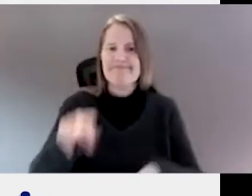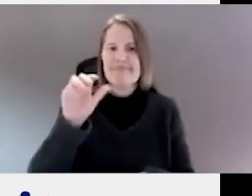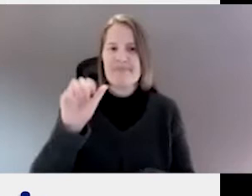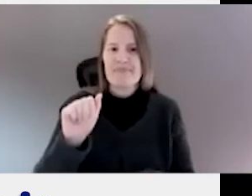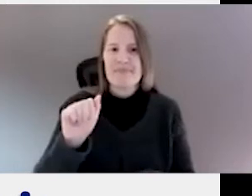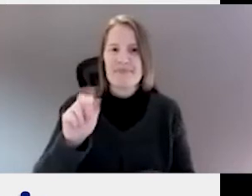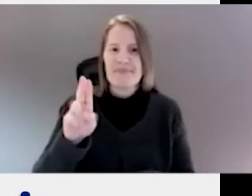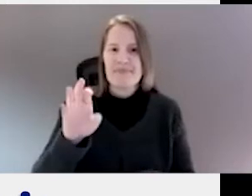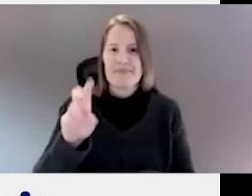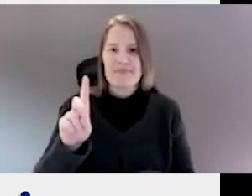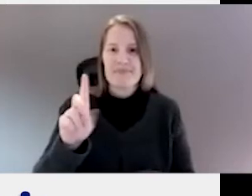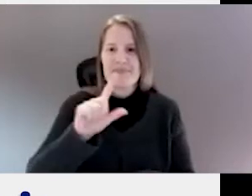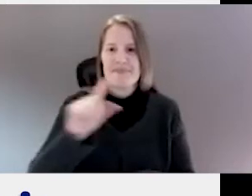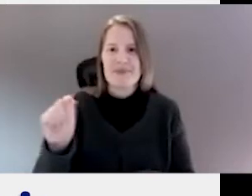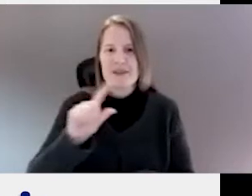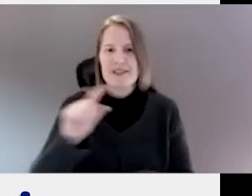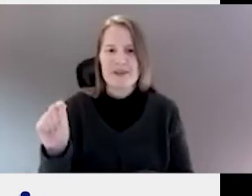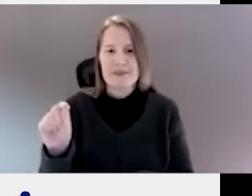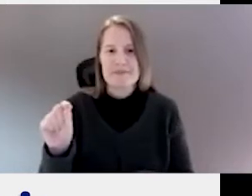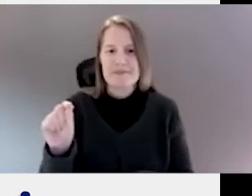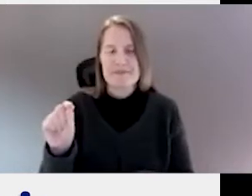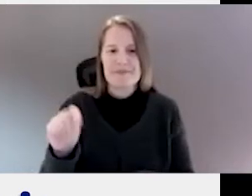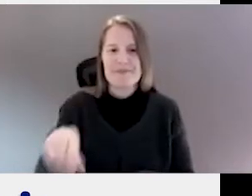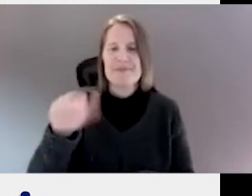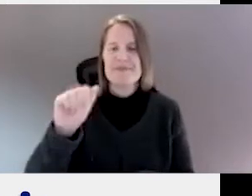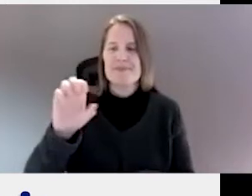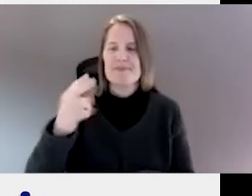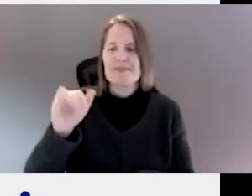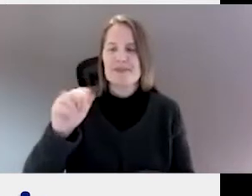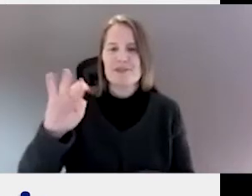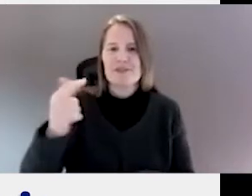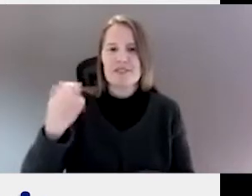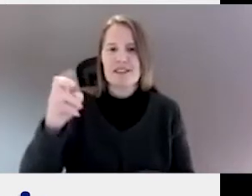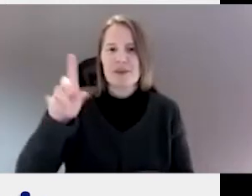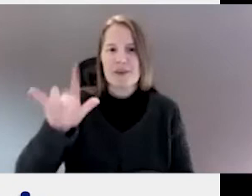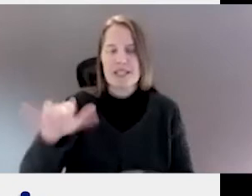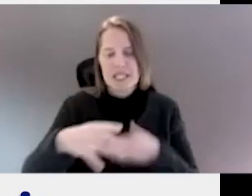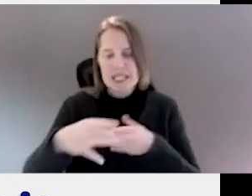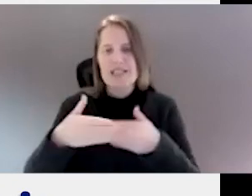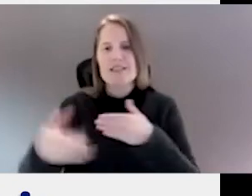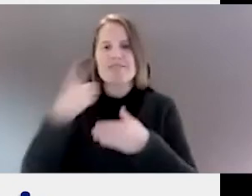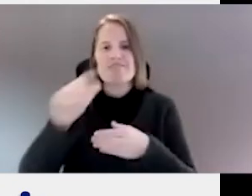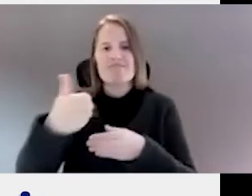Hashtag AUCD2020, Achieving Equity, Leading the Way in the Next Decade.